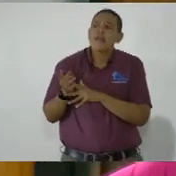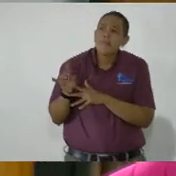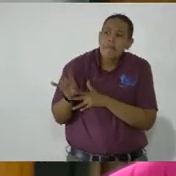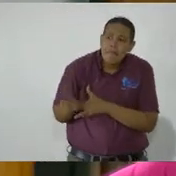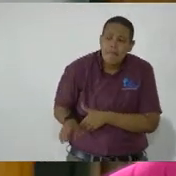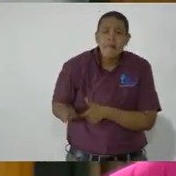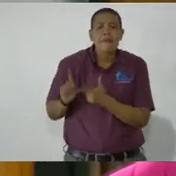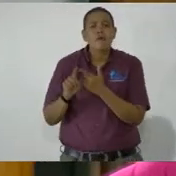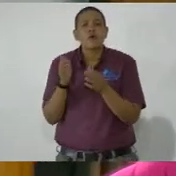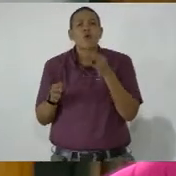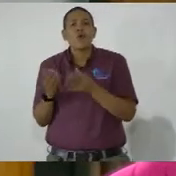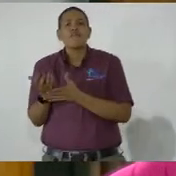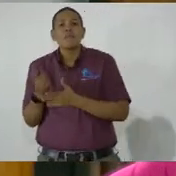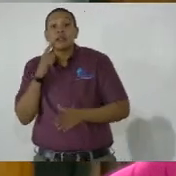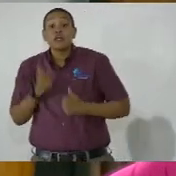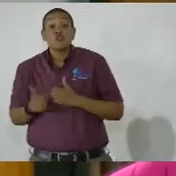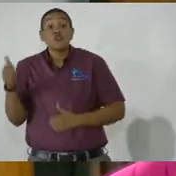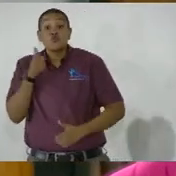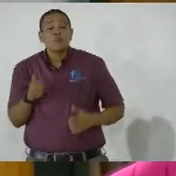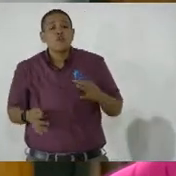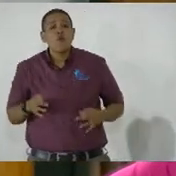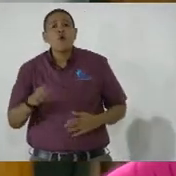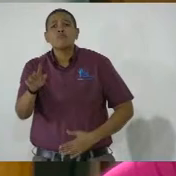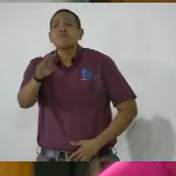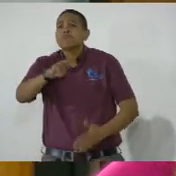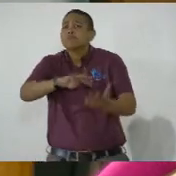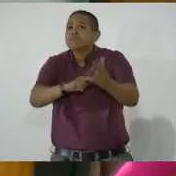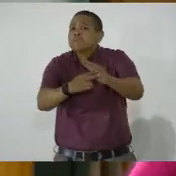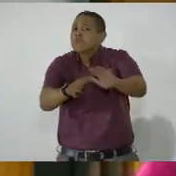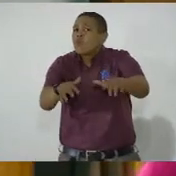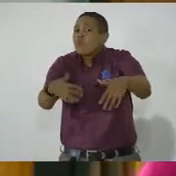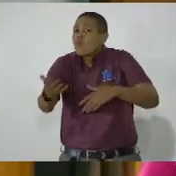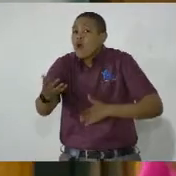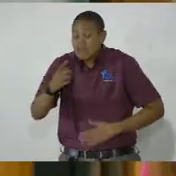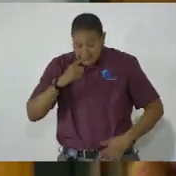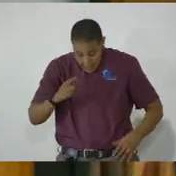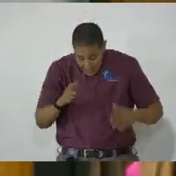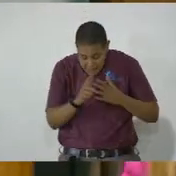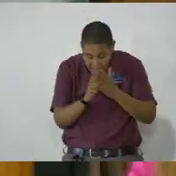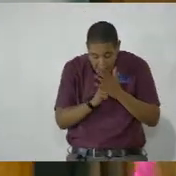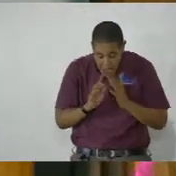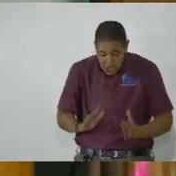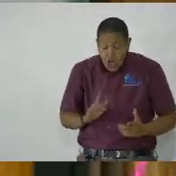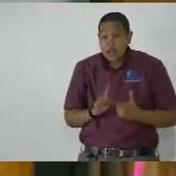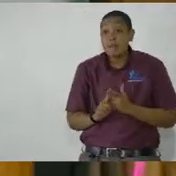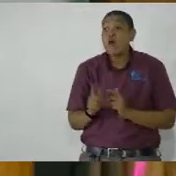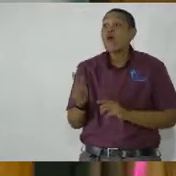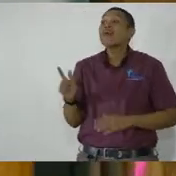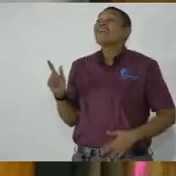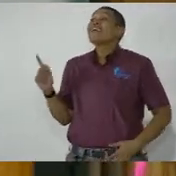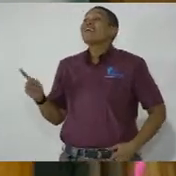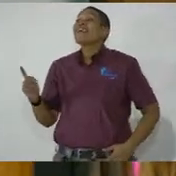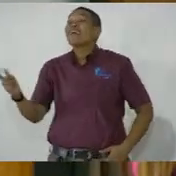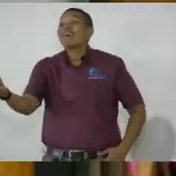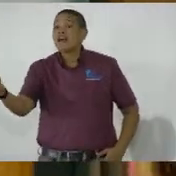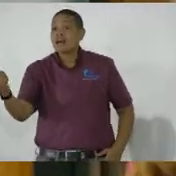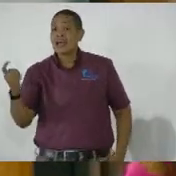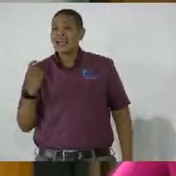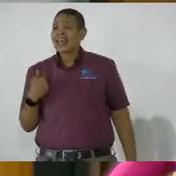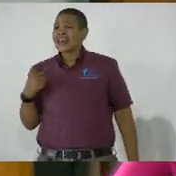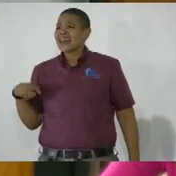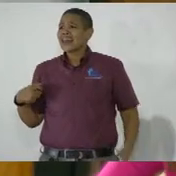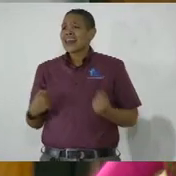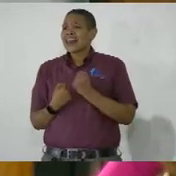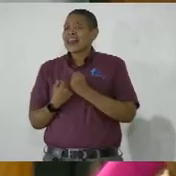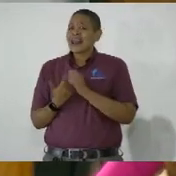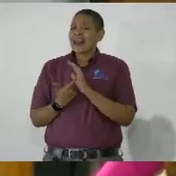Appeal and Supreme Court, which meant, Madam Speaker, that attorneys and litigants could file documents with